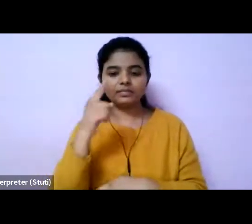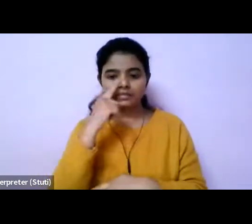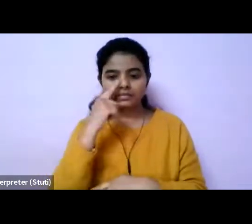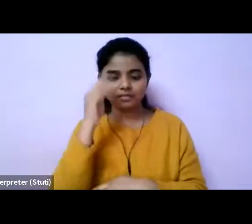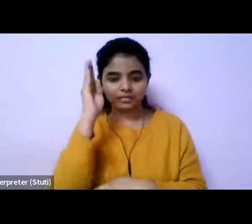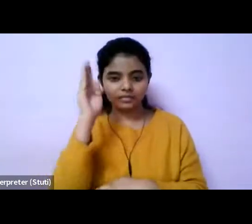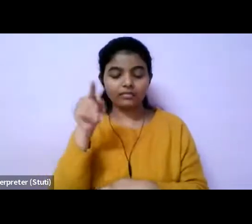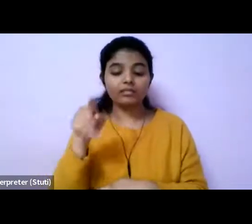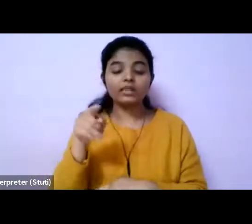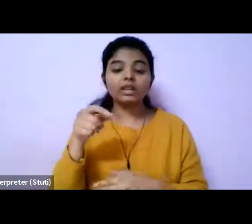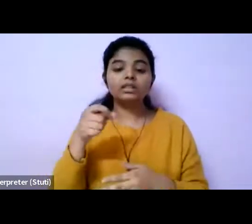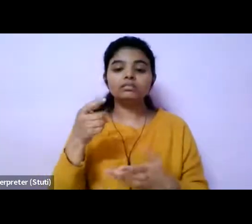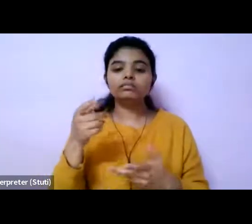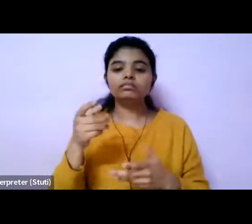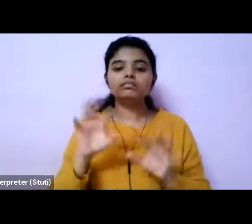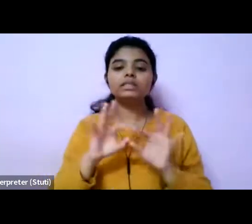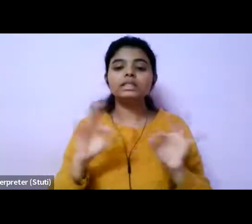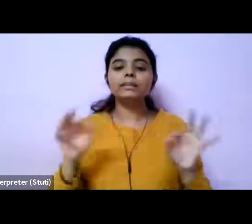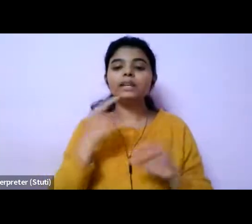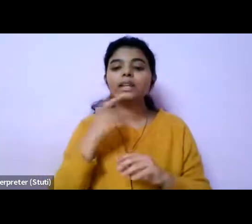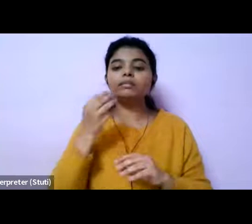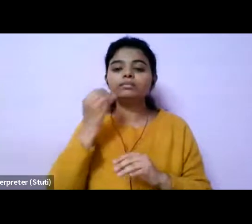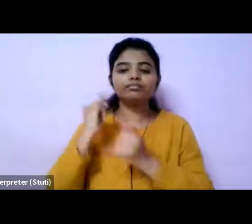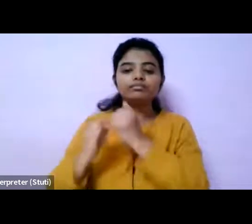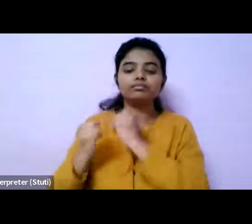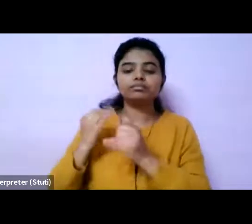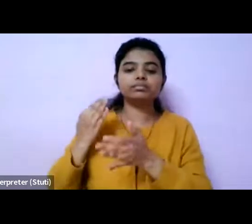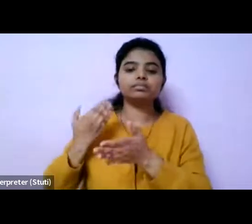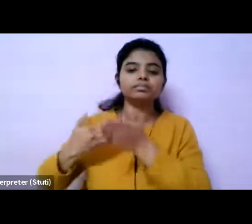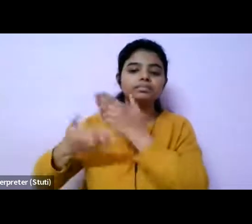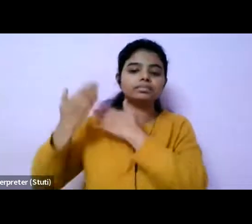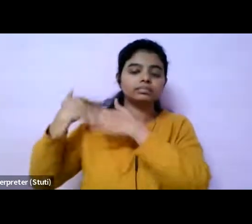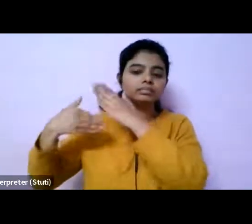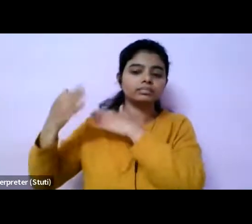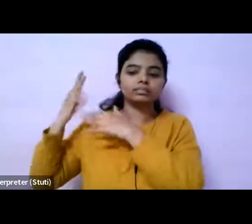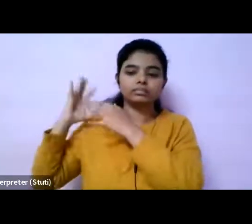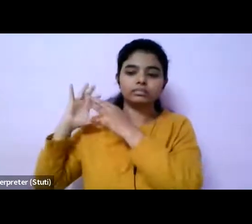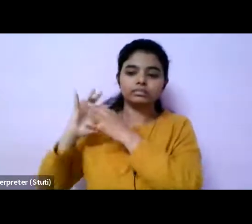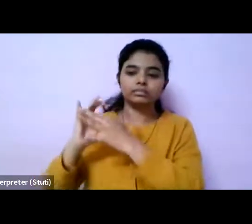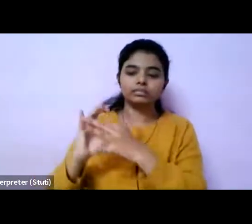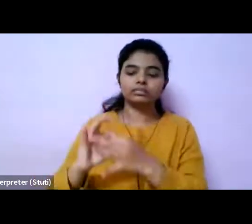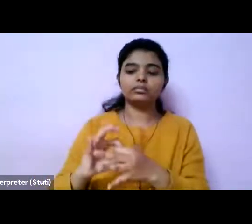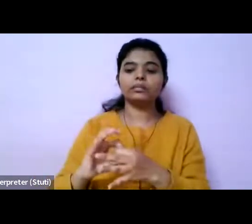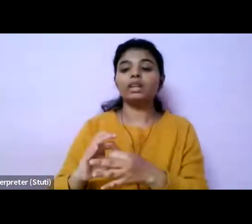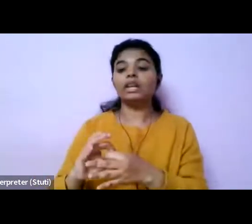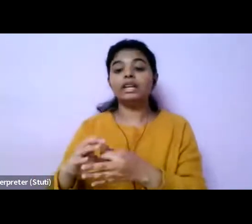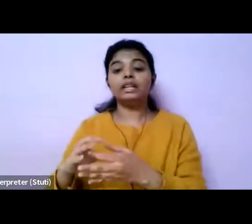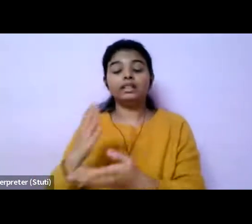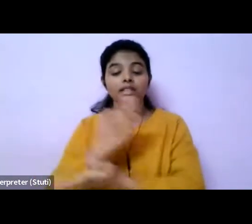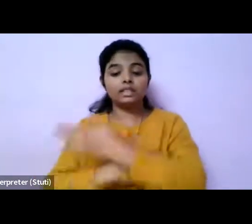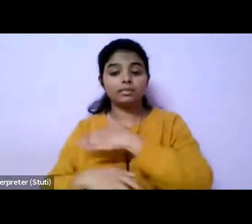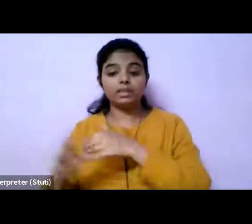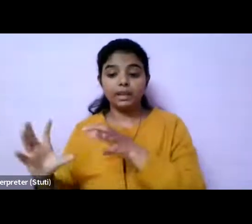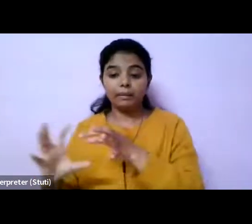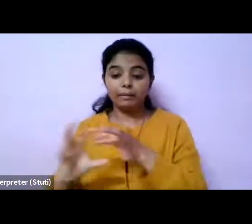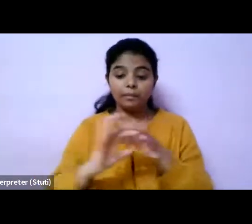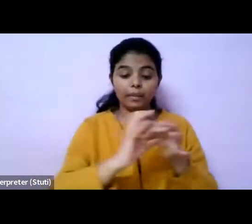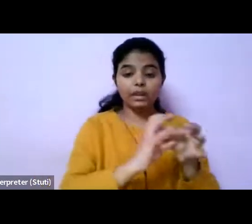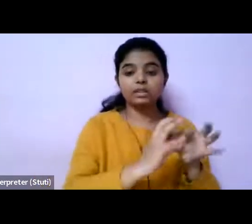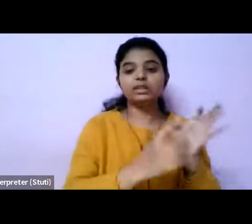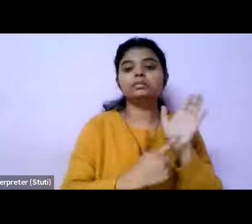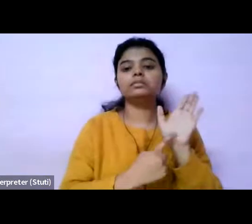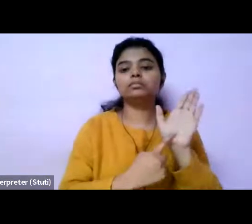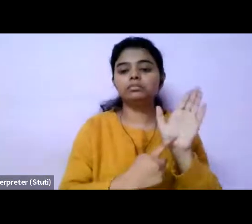basically looking at is to historicize the intersectional area between disability and performance, which I think Suman did